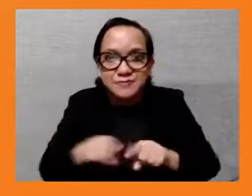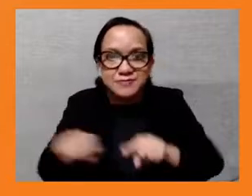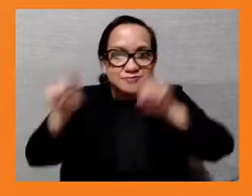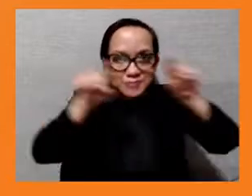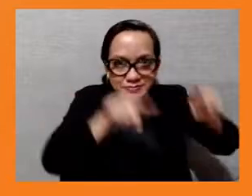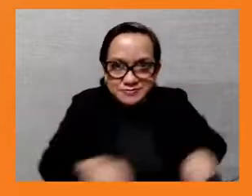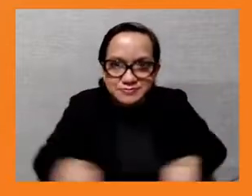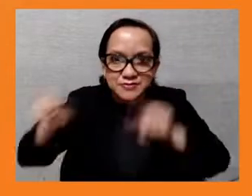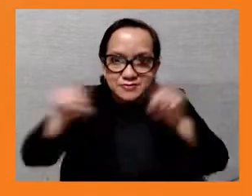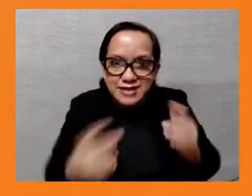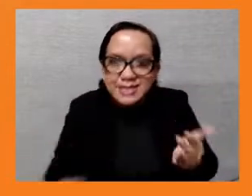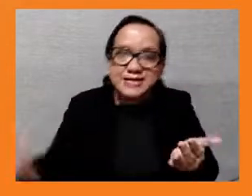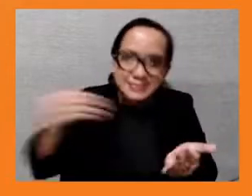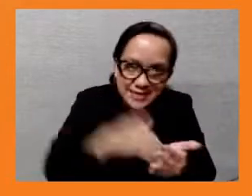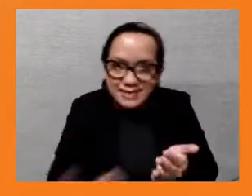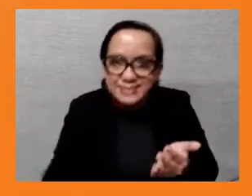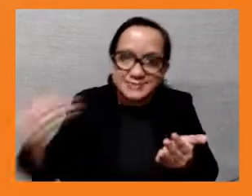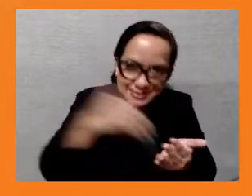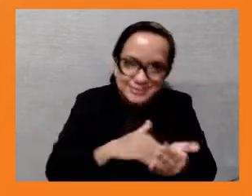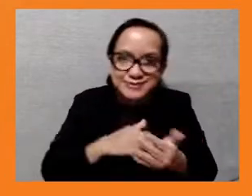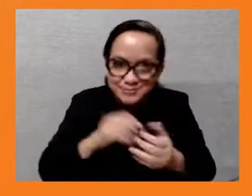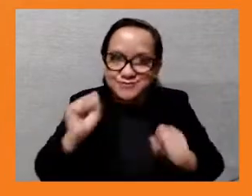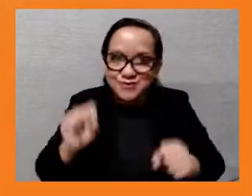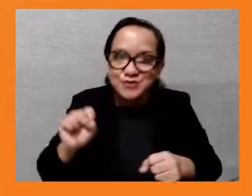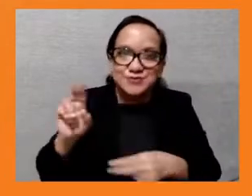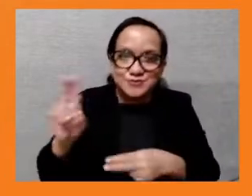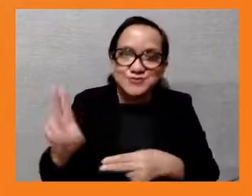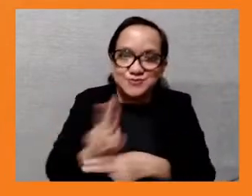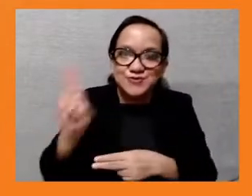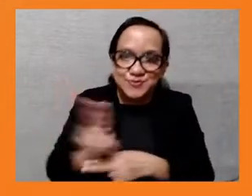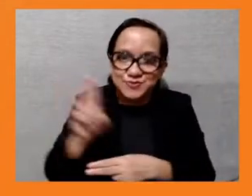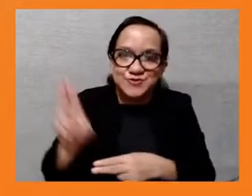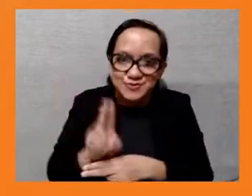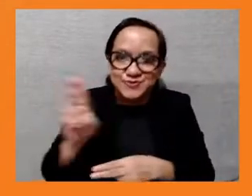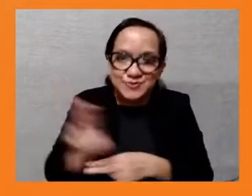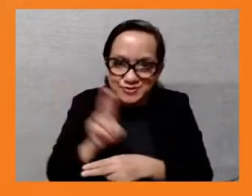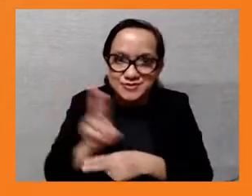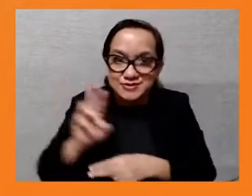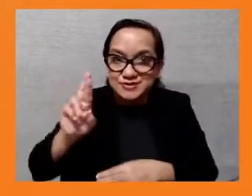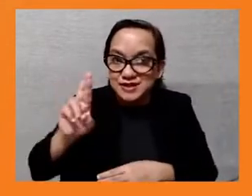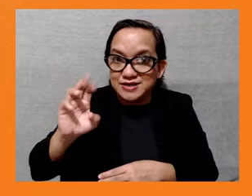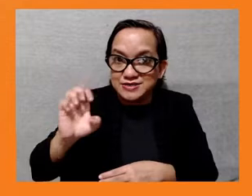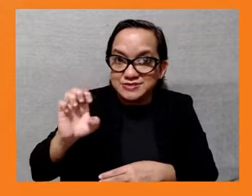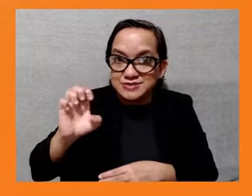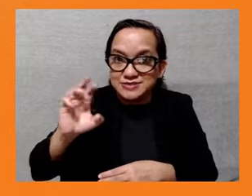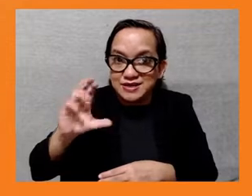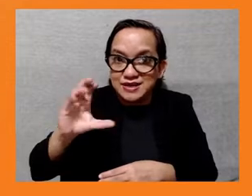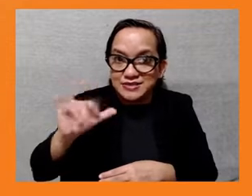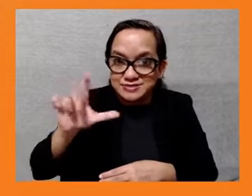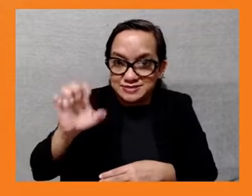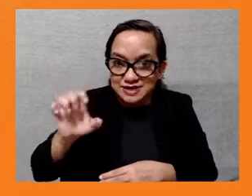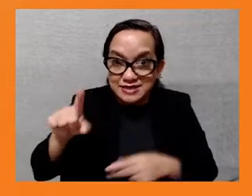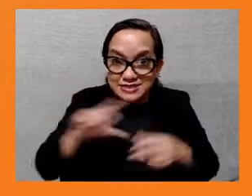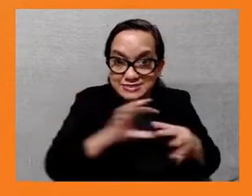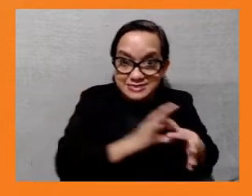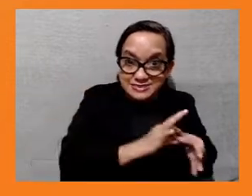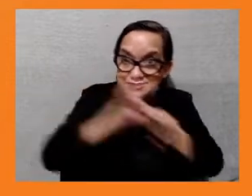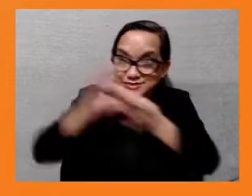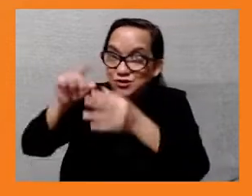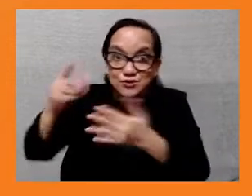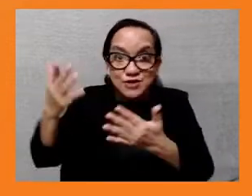build their capacity to implement higher standards and for them to actually update their standards? Now, this is something that